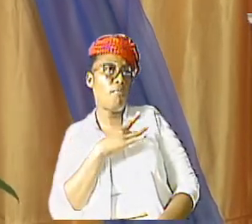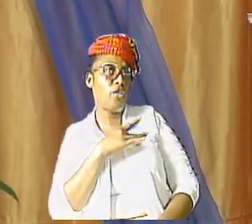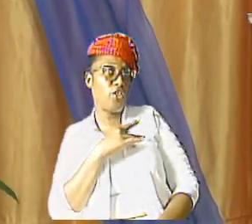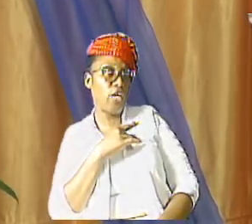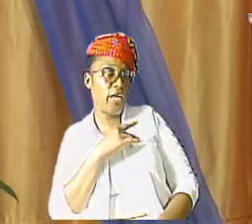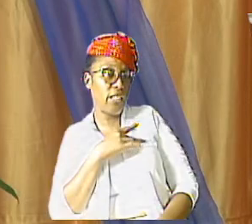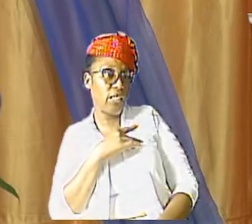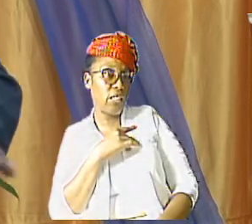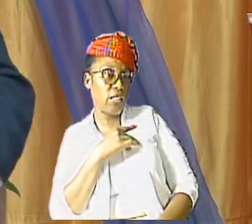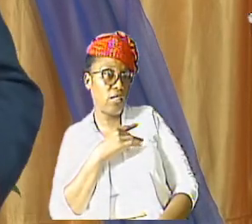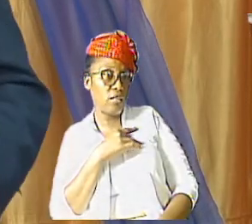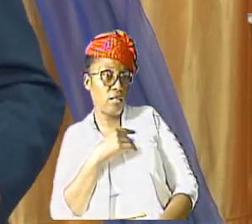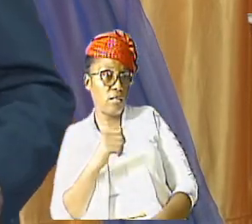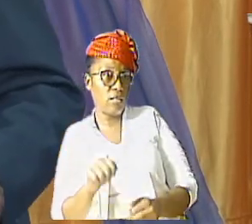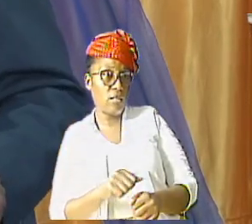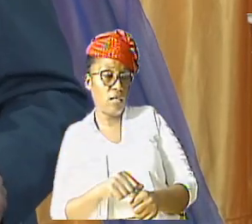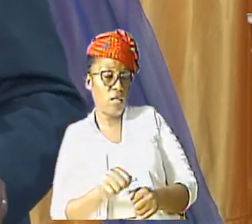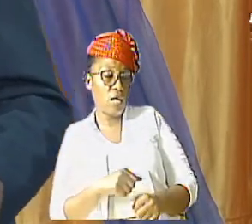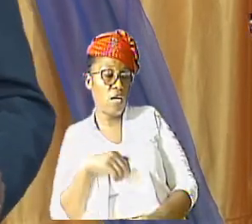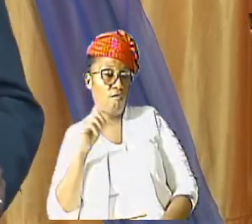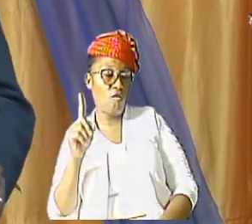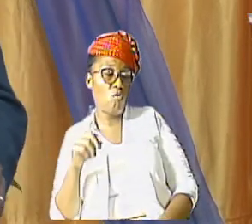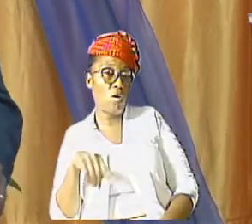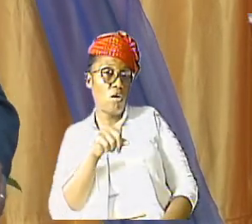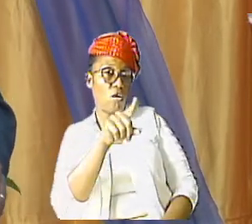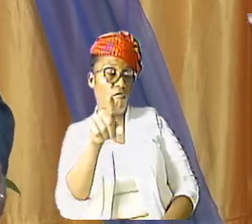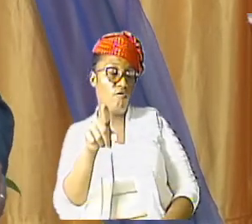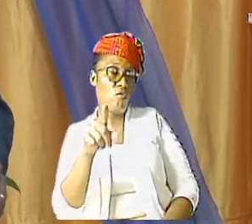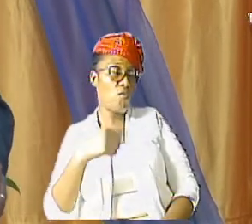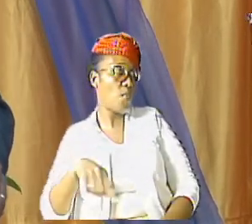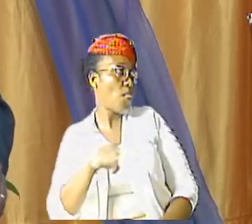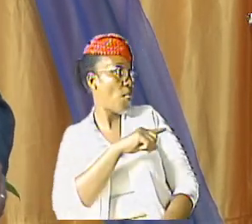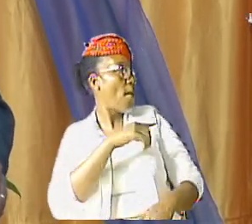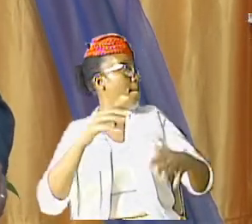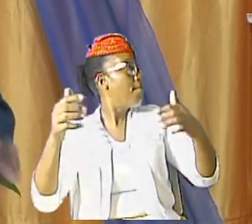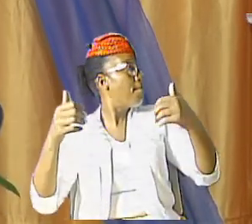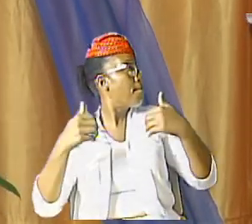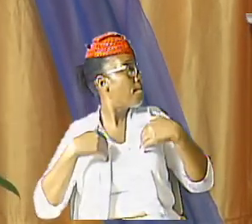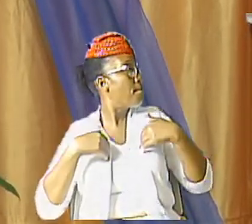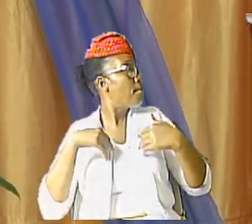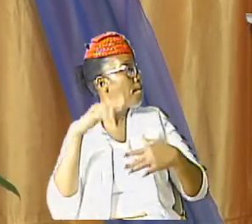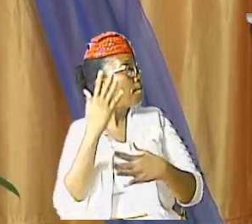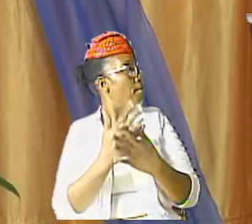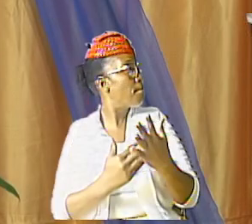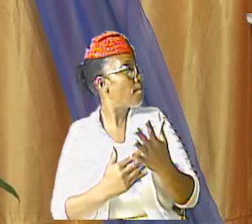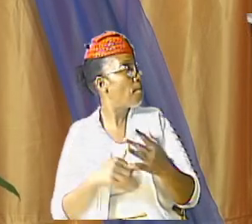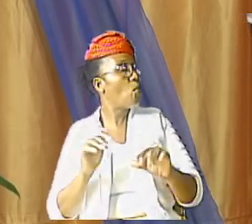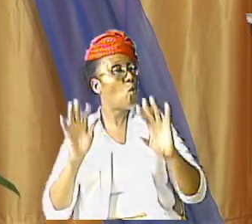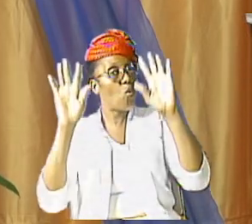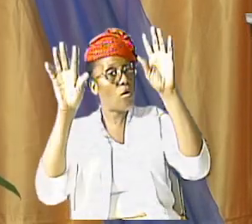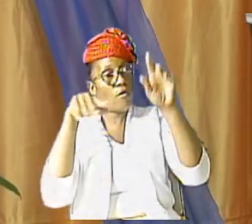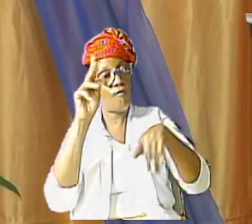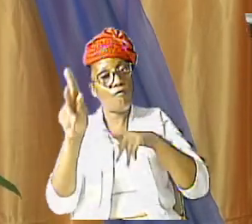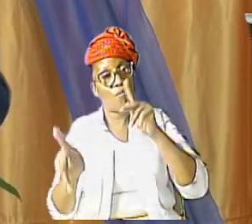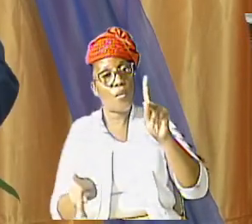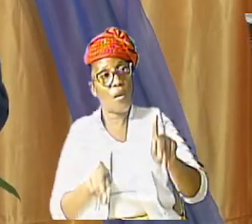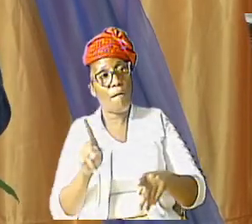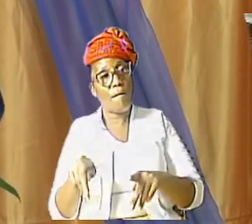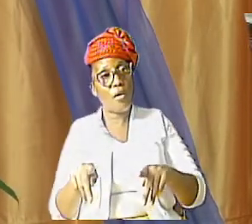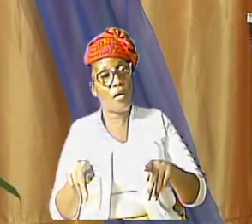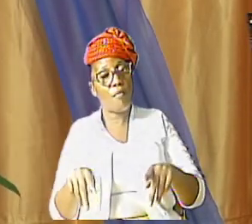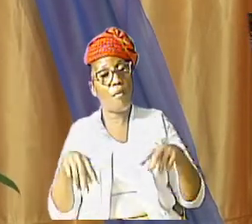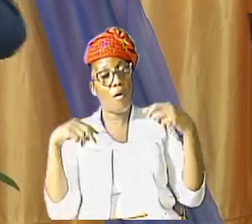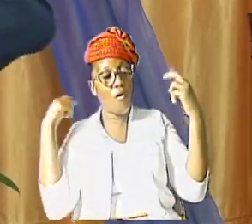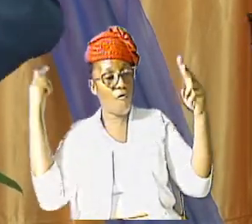you. You know, we have some wonderful people, amen, visiting with